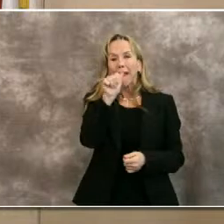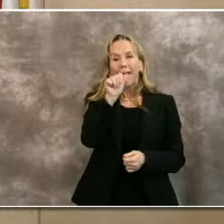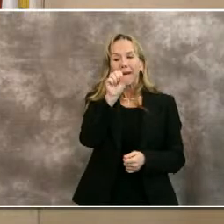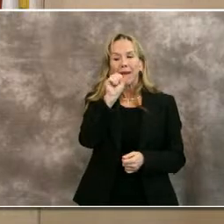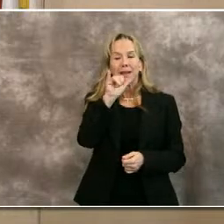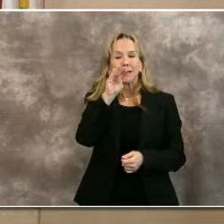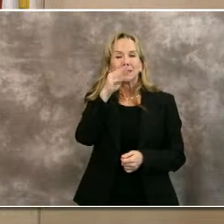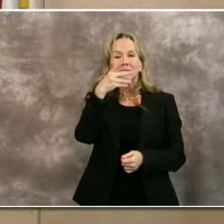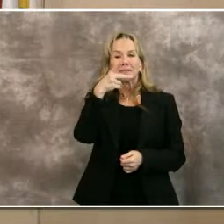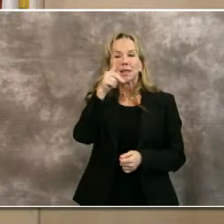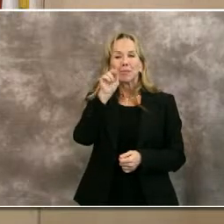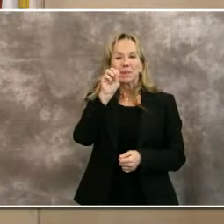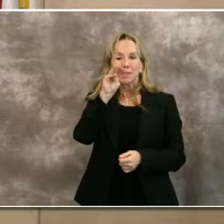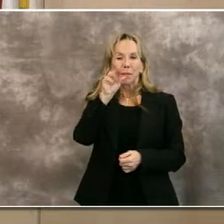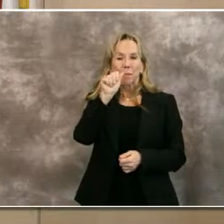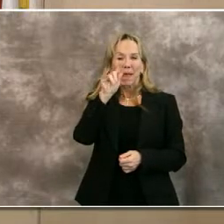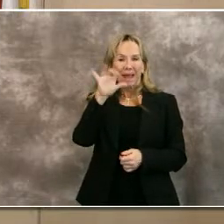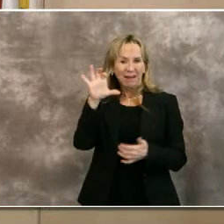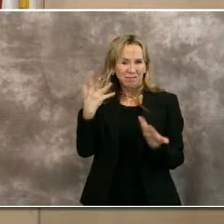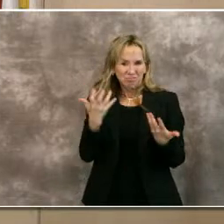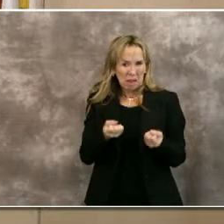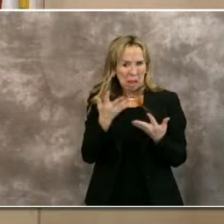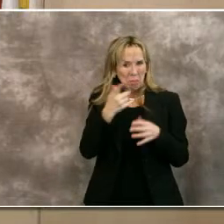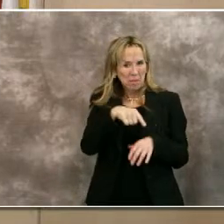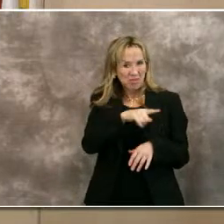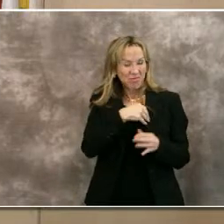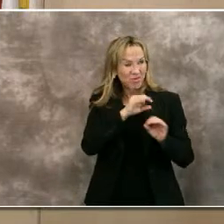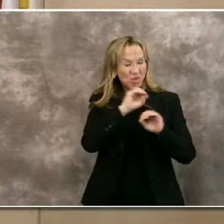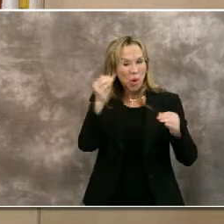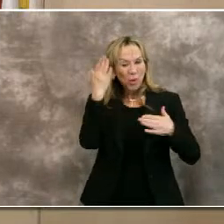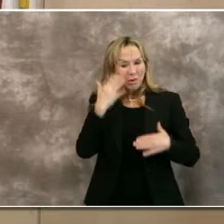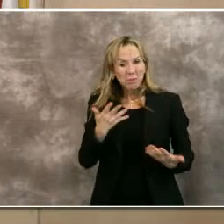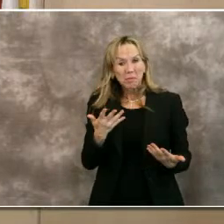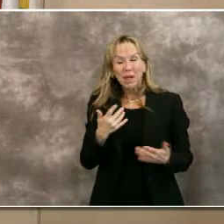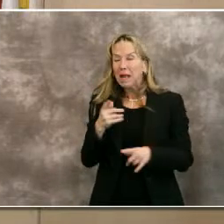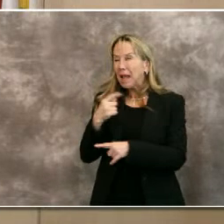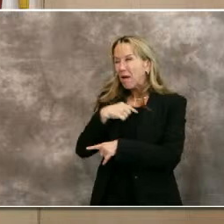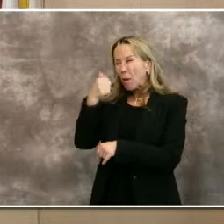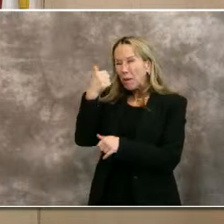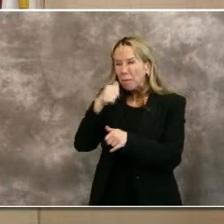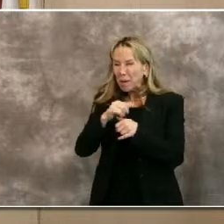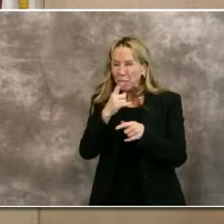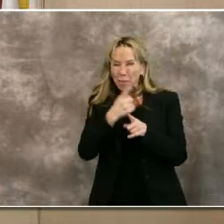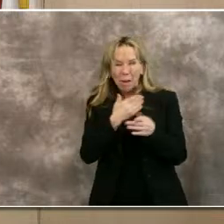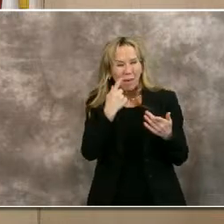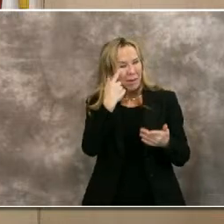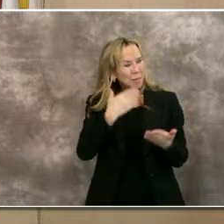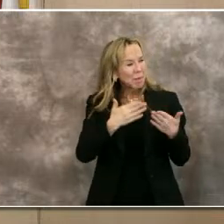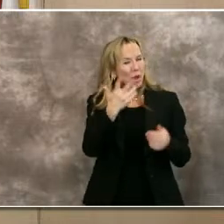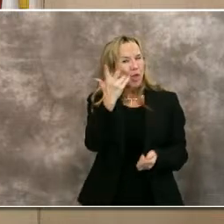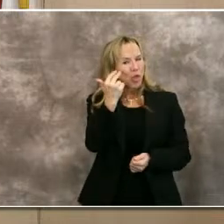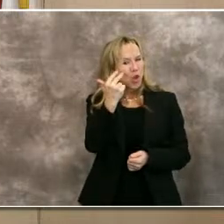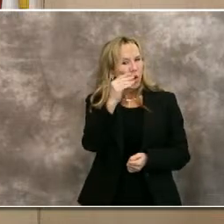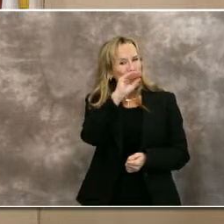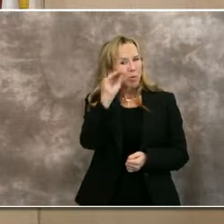The number in certain populations, I recall 13%, but that's something that we